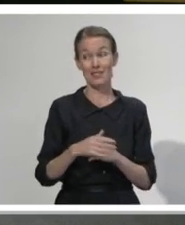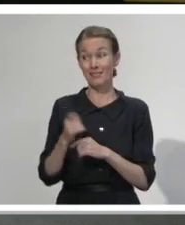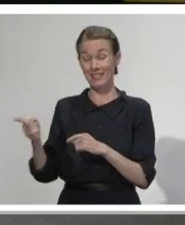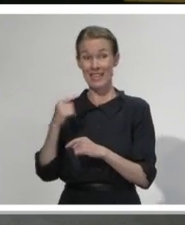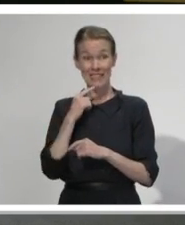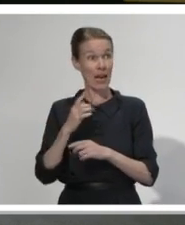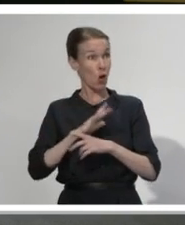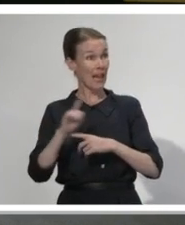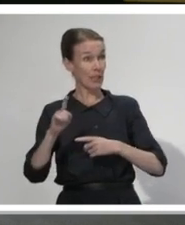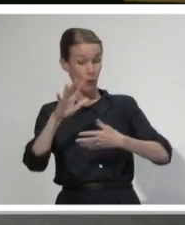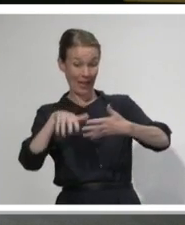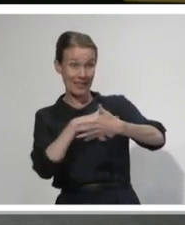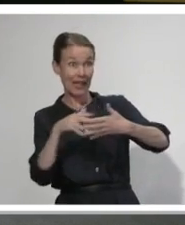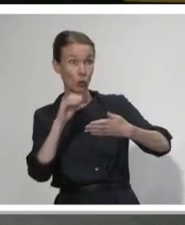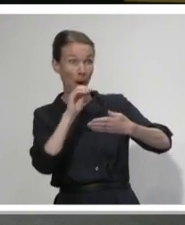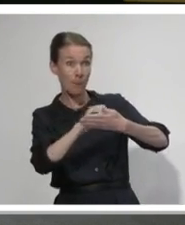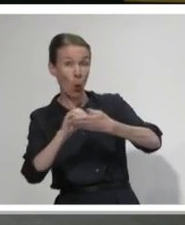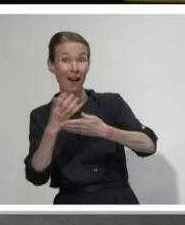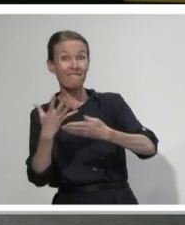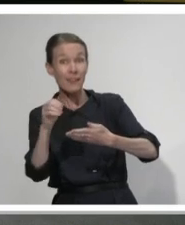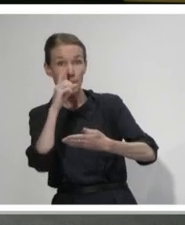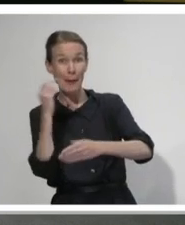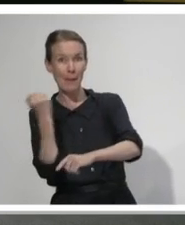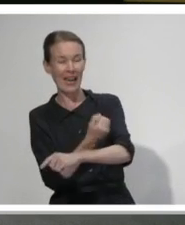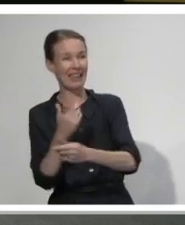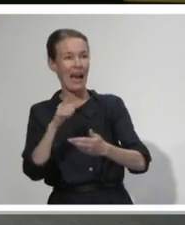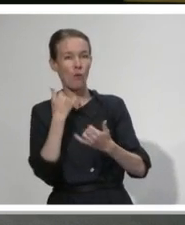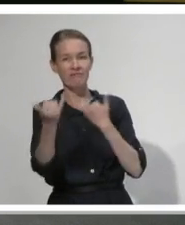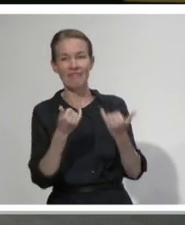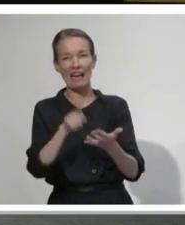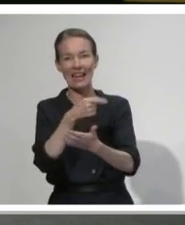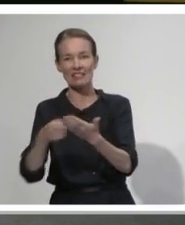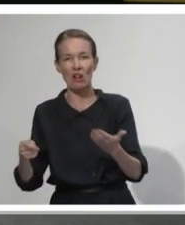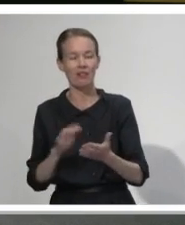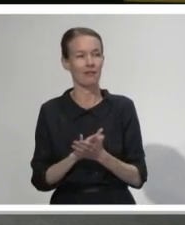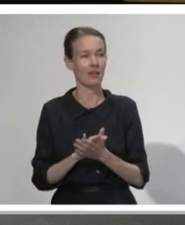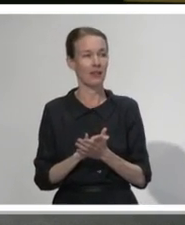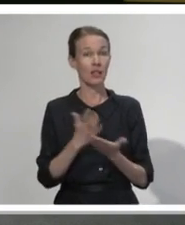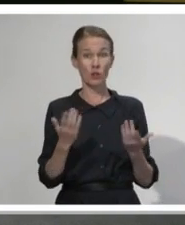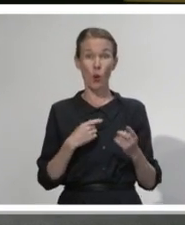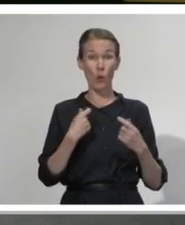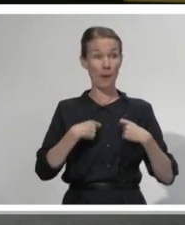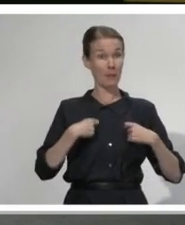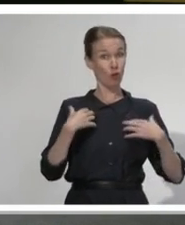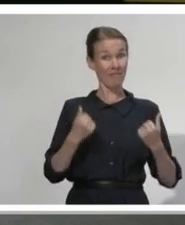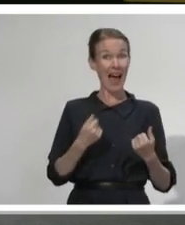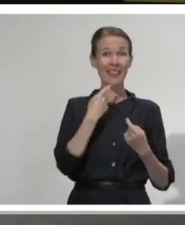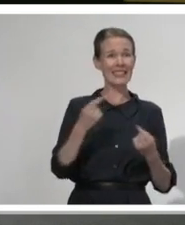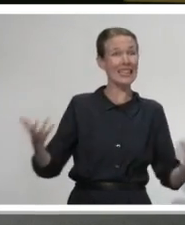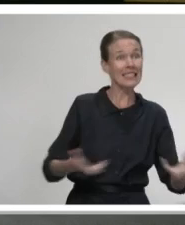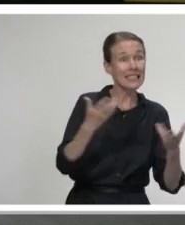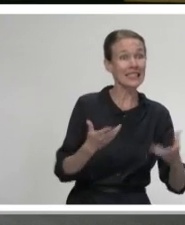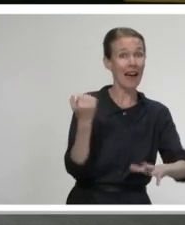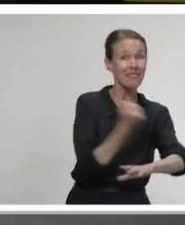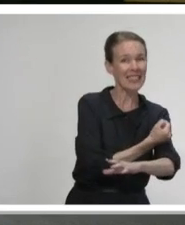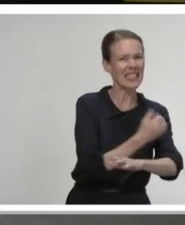just reaffirm the position that the Medical Association, from the Medical Association, that the National Flu Campaign has been a complete debacle? No, I don't accept that at all. When